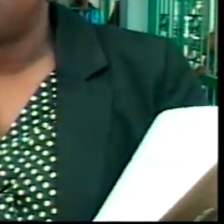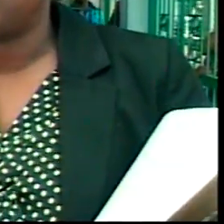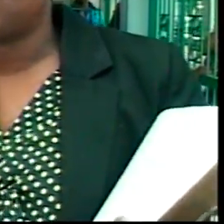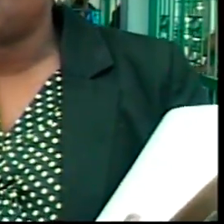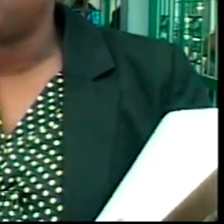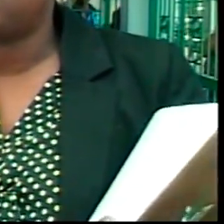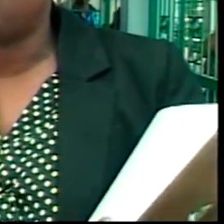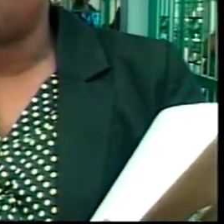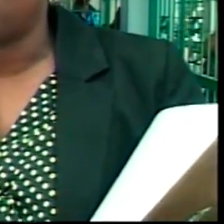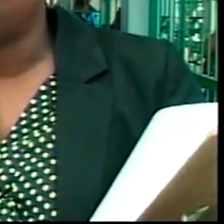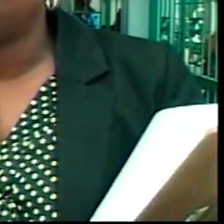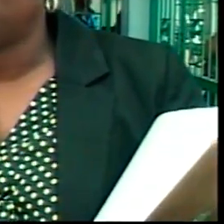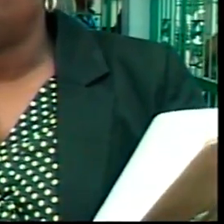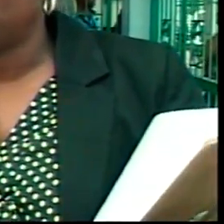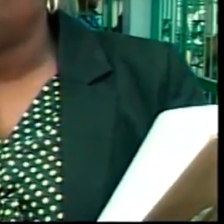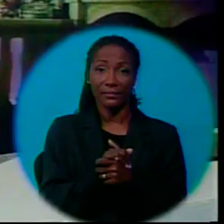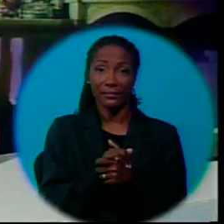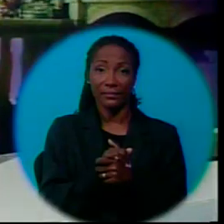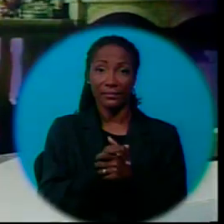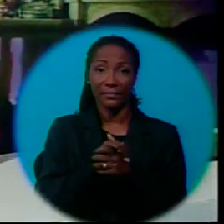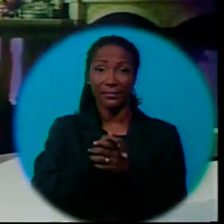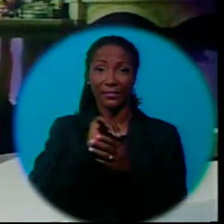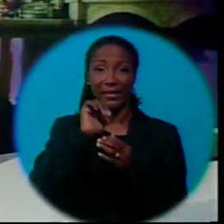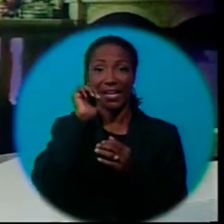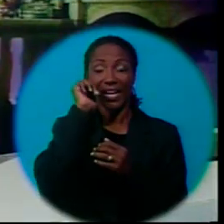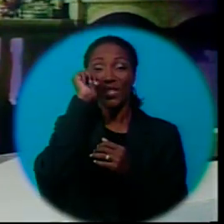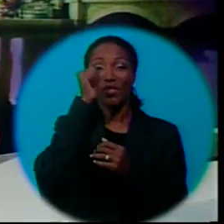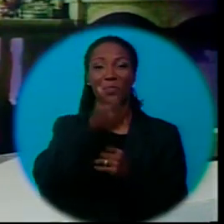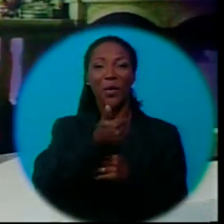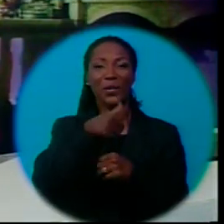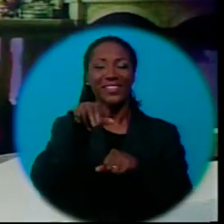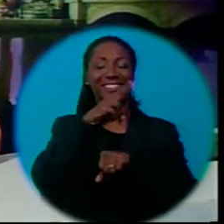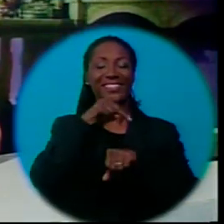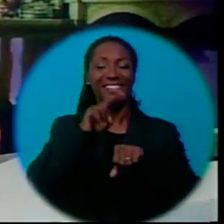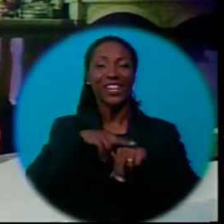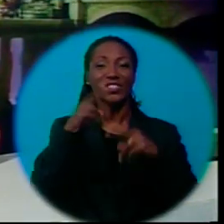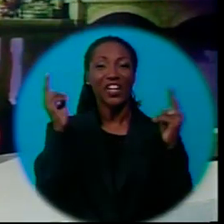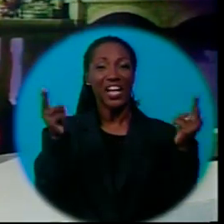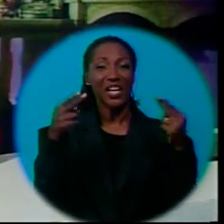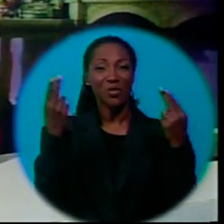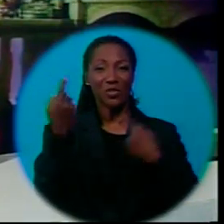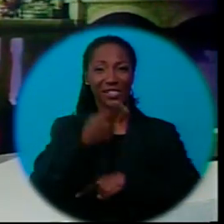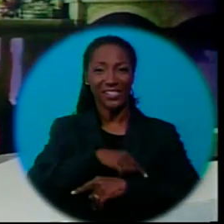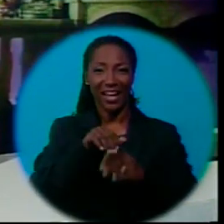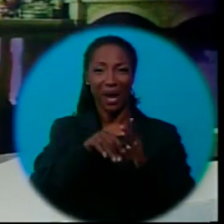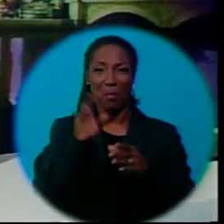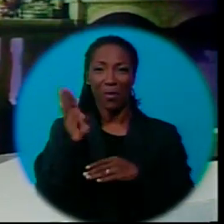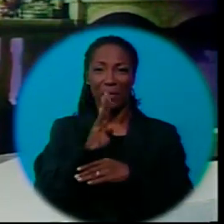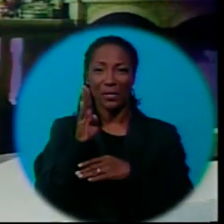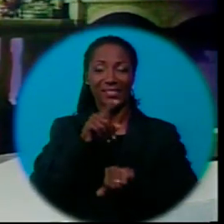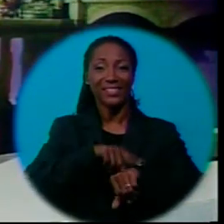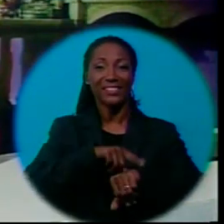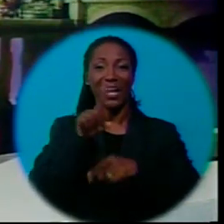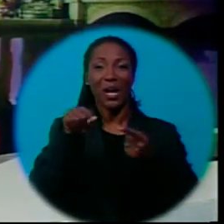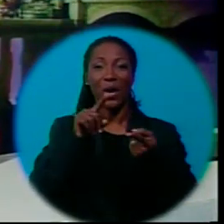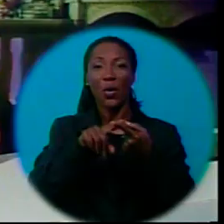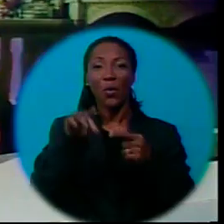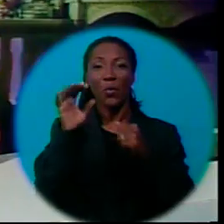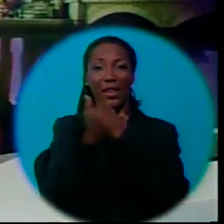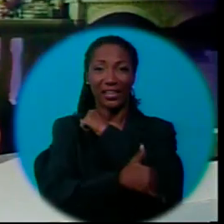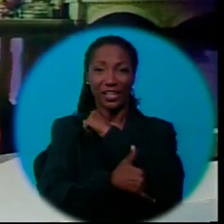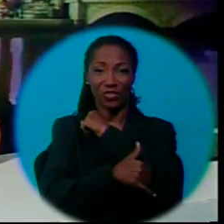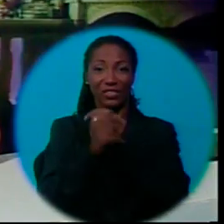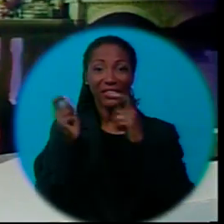still continuing still ongoing Well, tomorrow is National Heroes Day in Barbados This is time when the country celebrates the